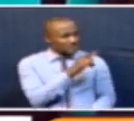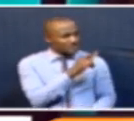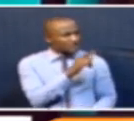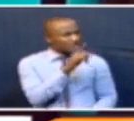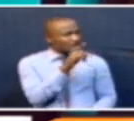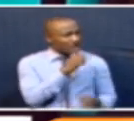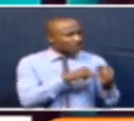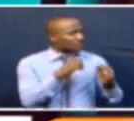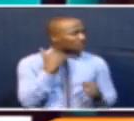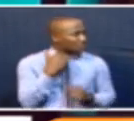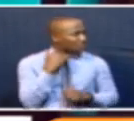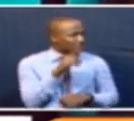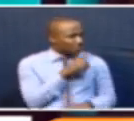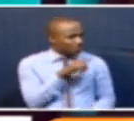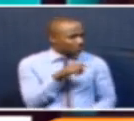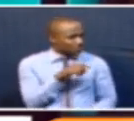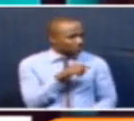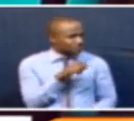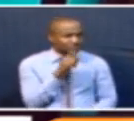matter?